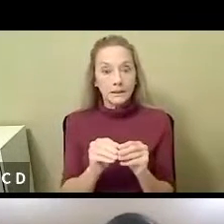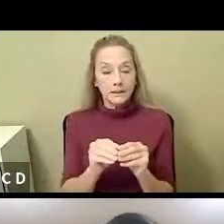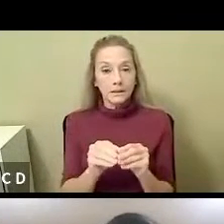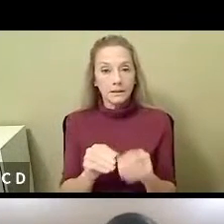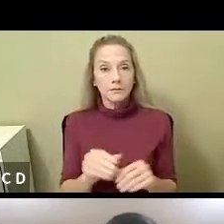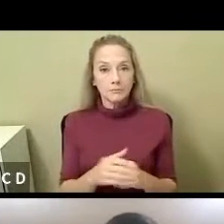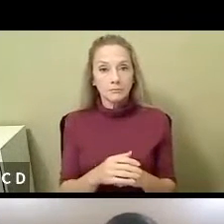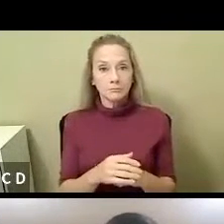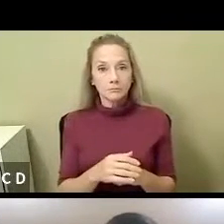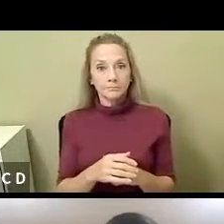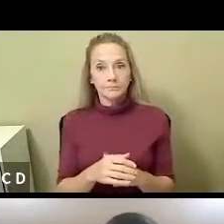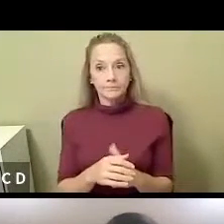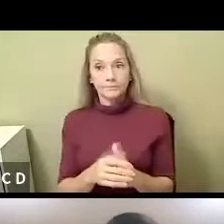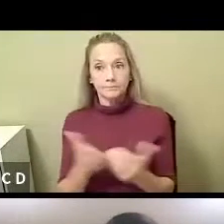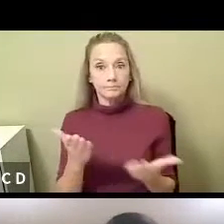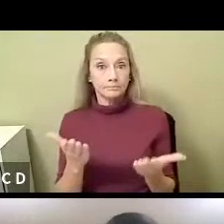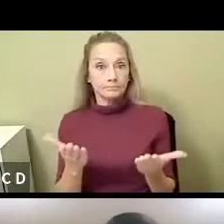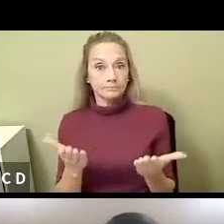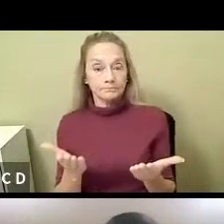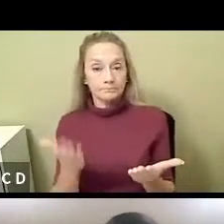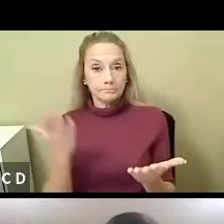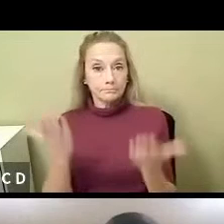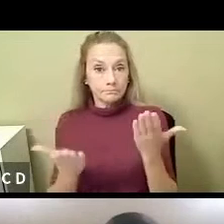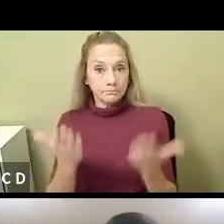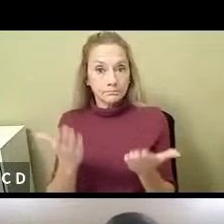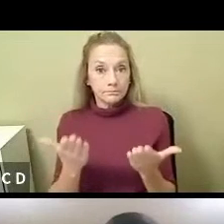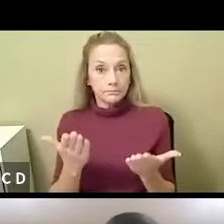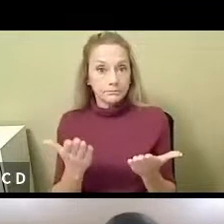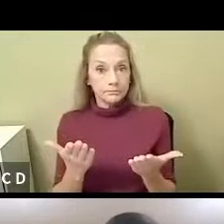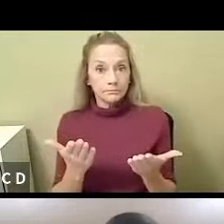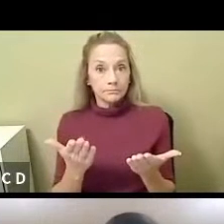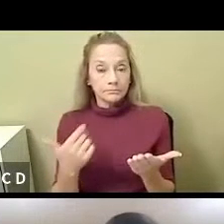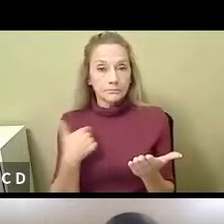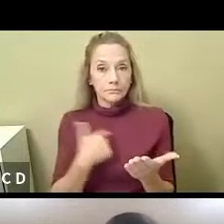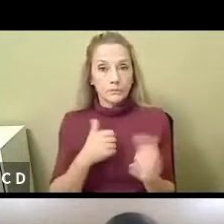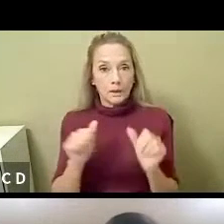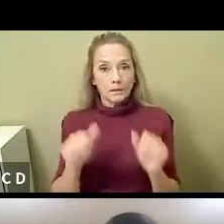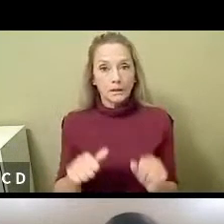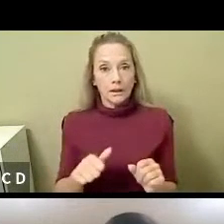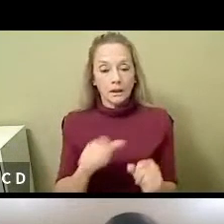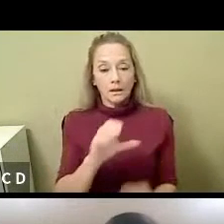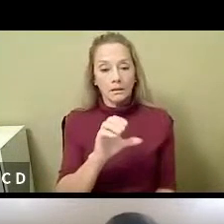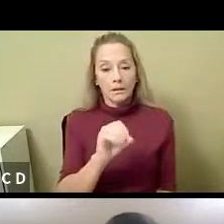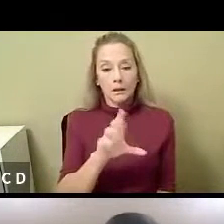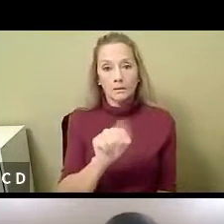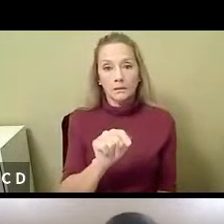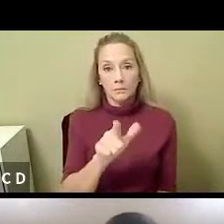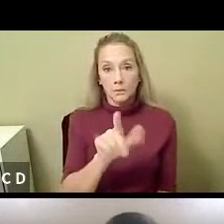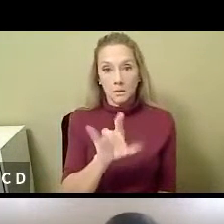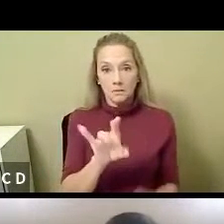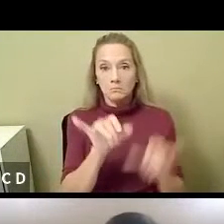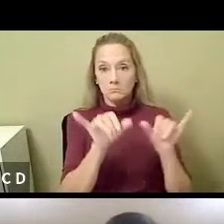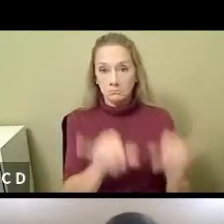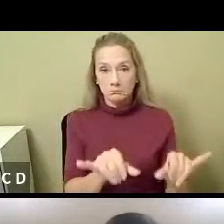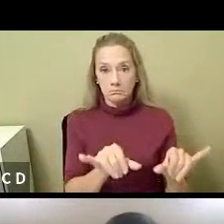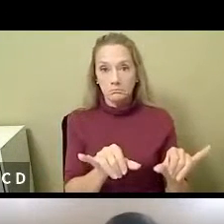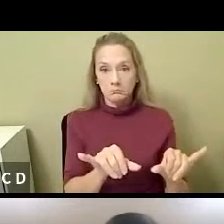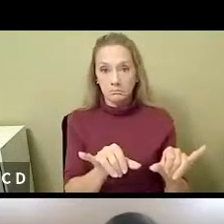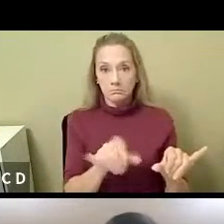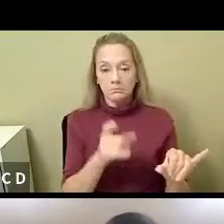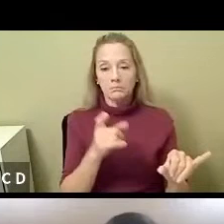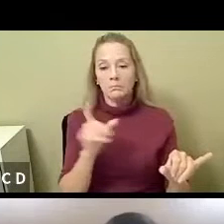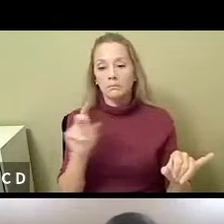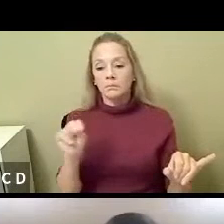I guess the thought would be, could we do one October 28th as planned, and then have one